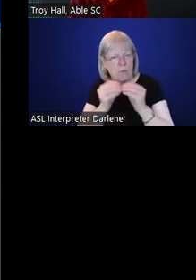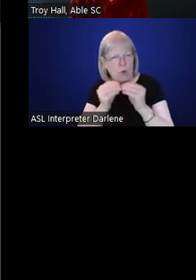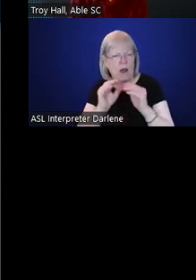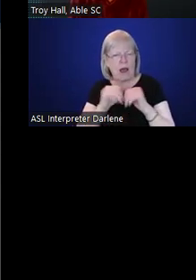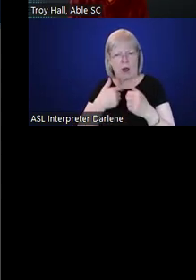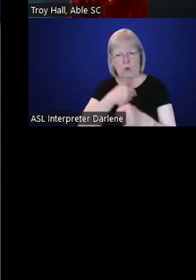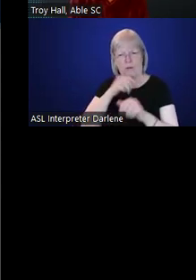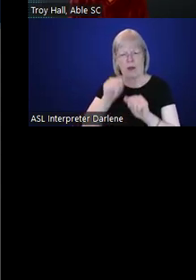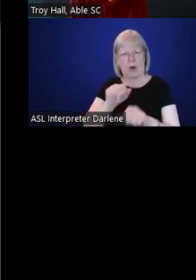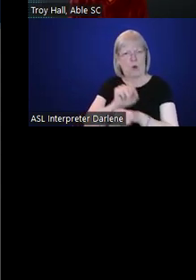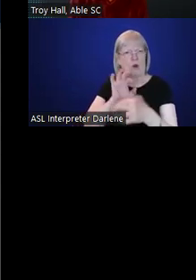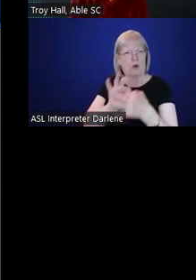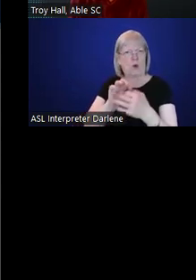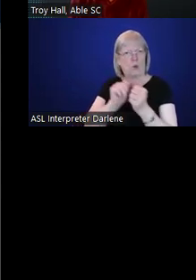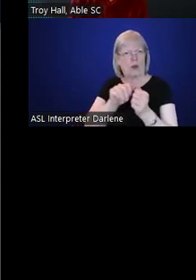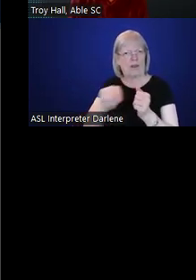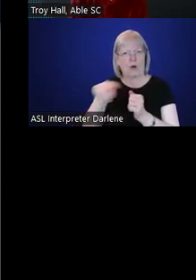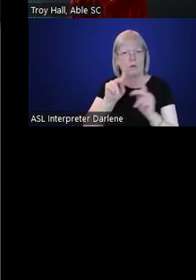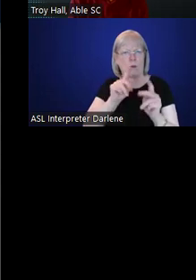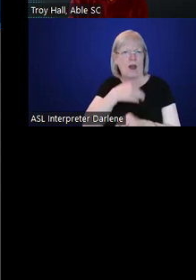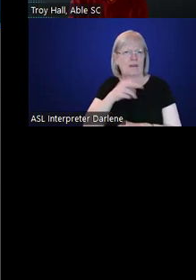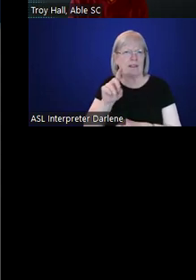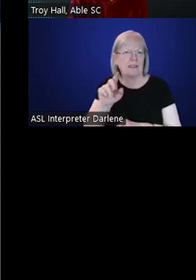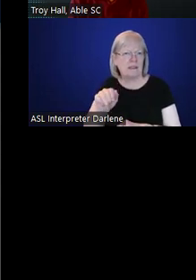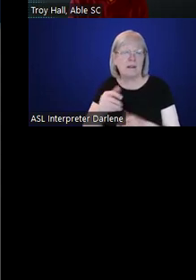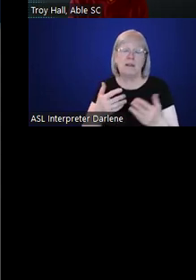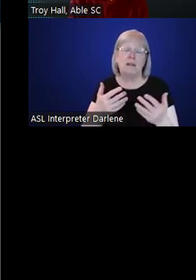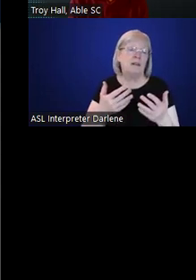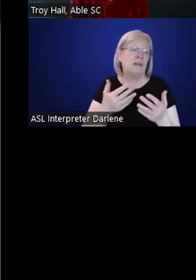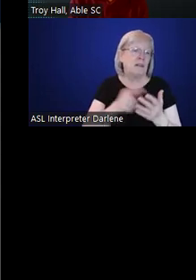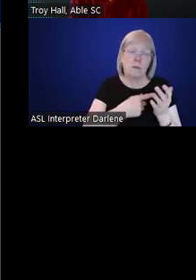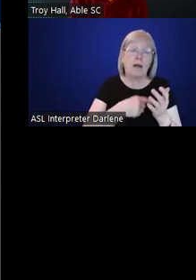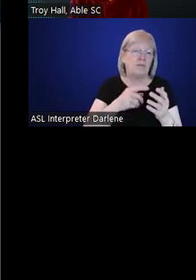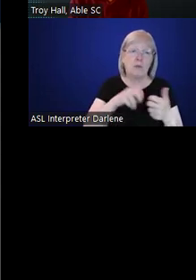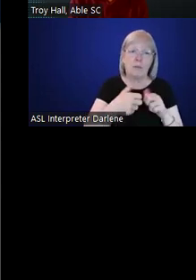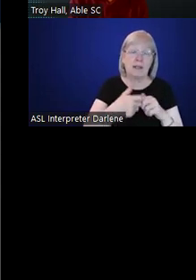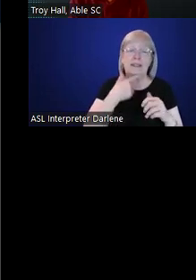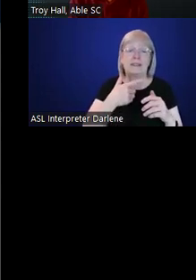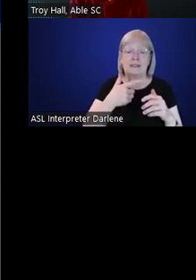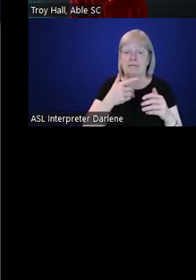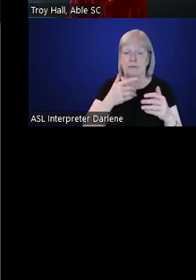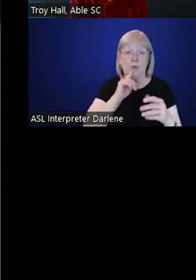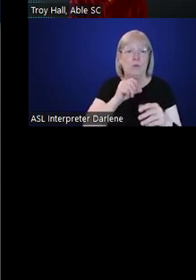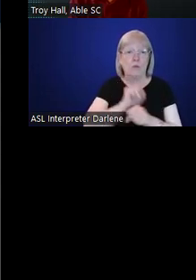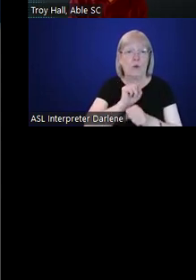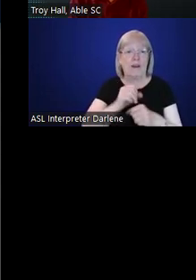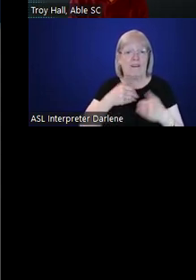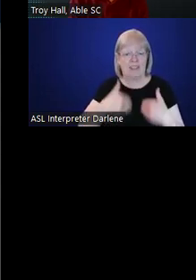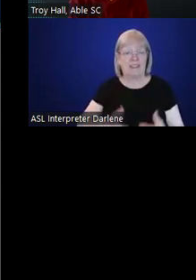it's just physical barriers to school resources. We worked with a youth recently where the school